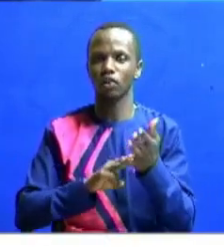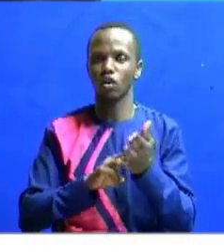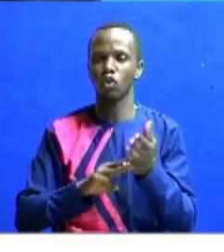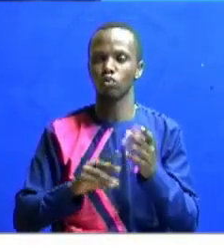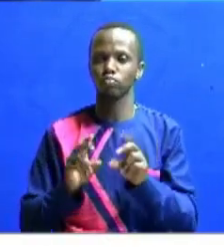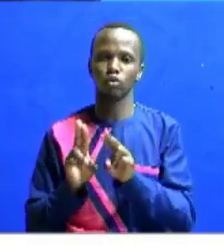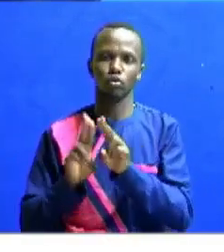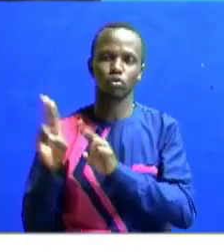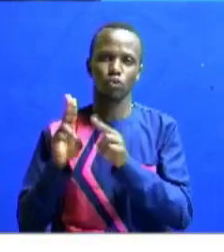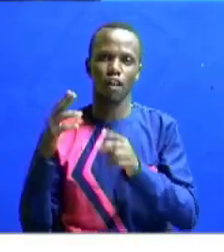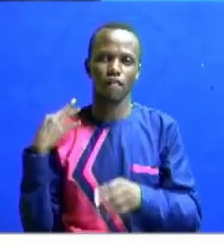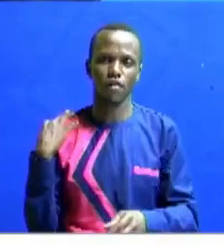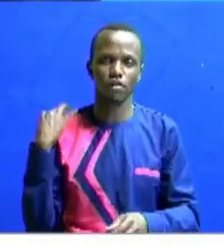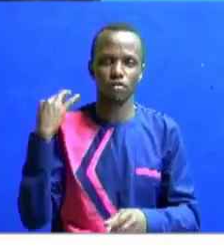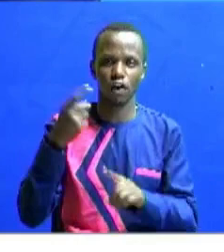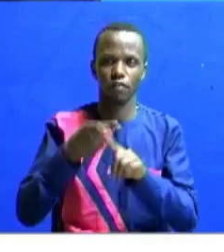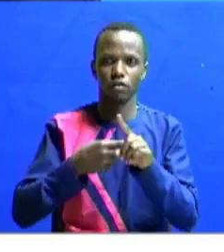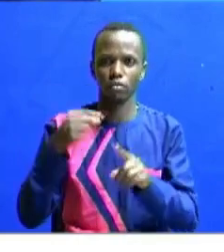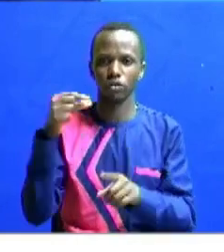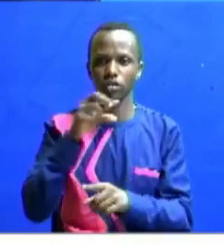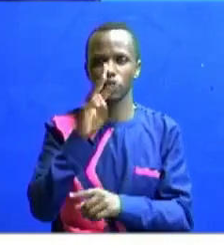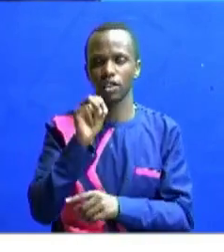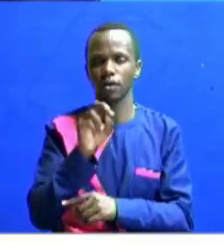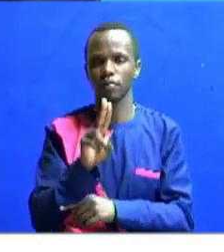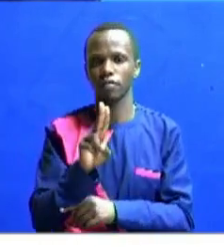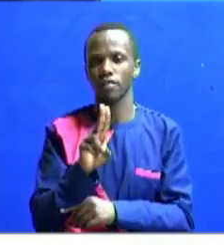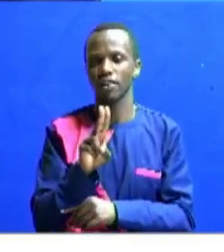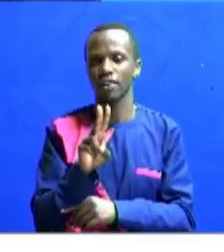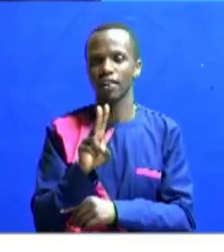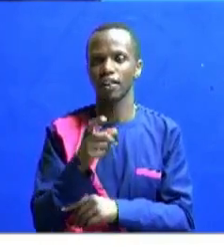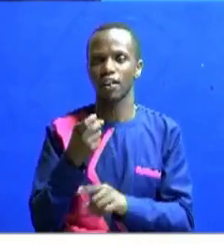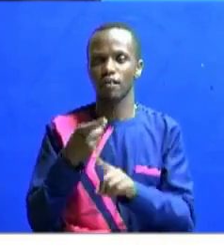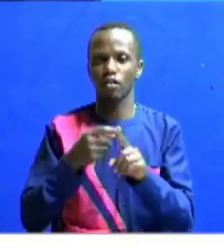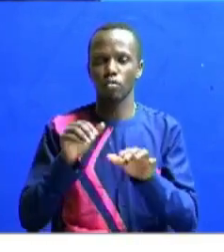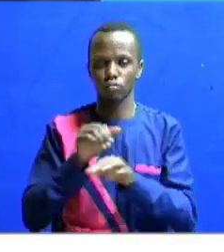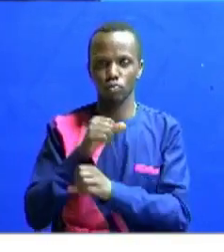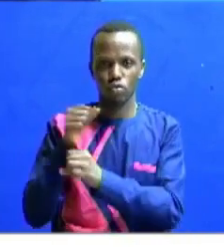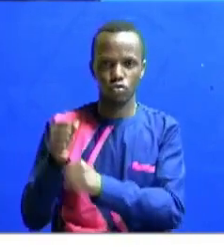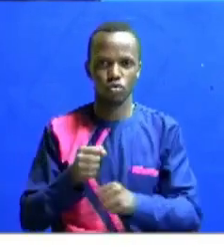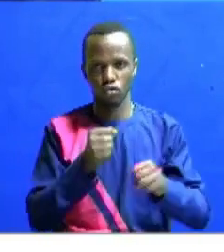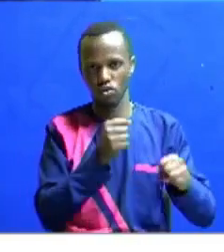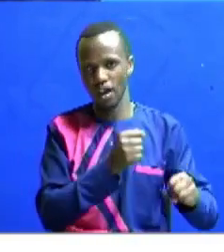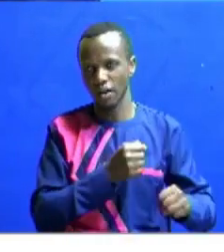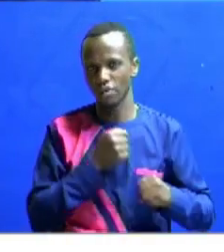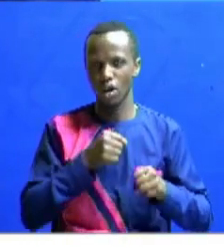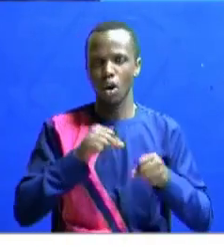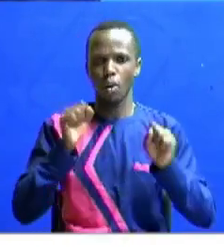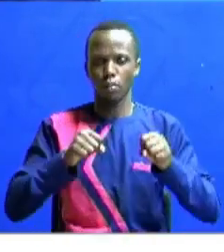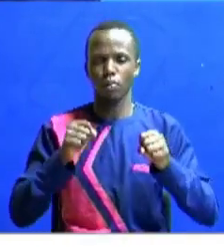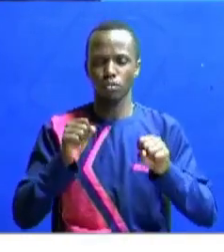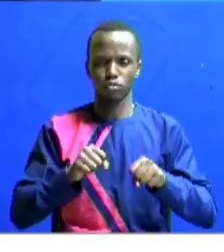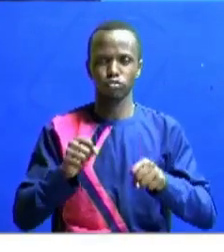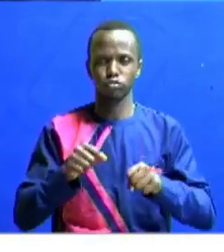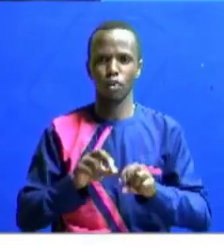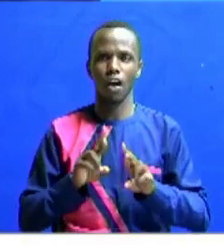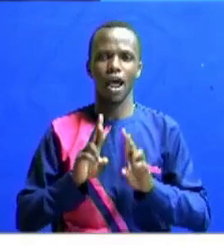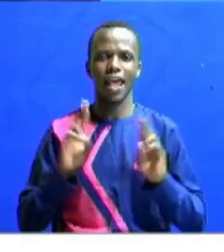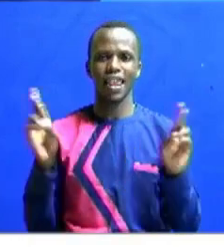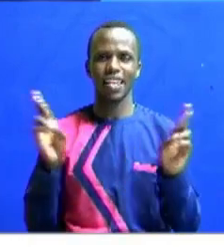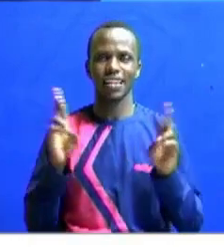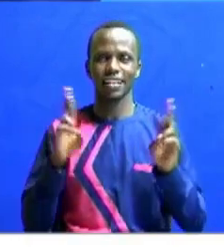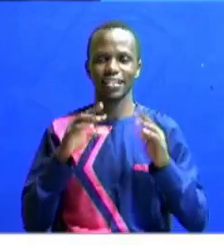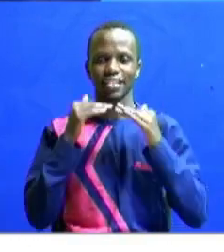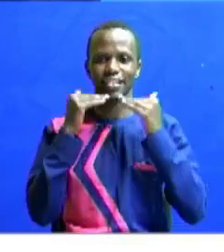different volunteers from GNMV, KMTC, Homa Bay, Red Cross and Beyond Zero were well prepared and all smiles ready